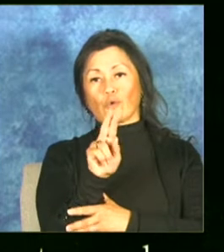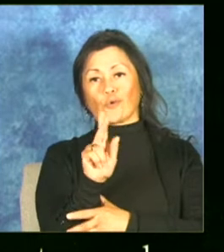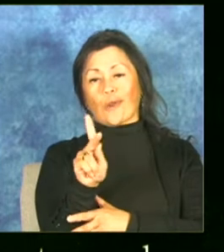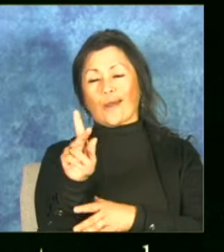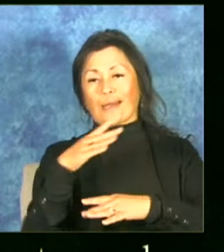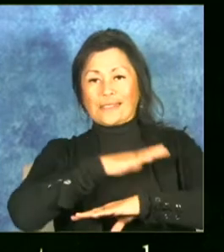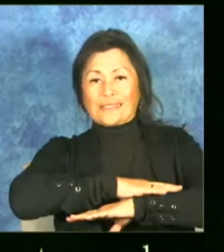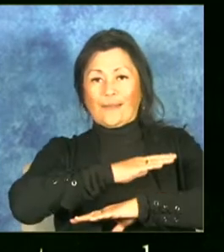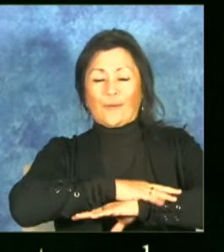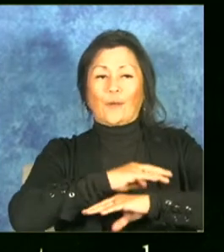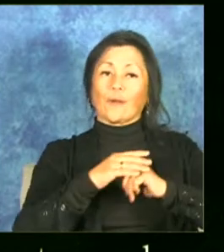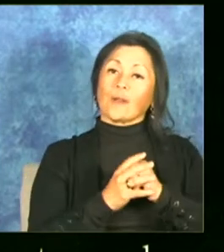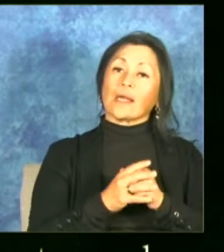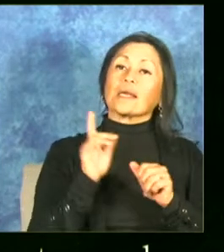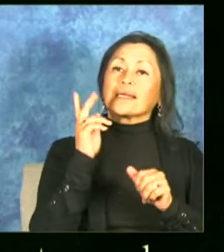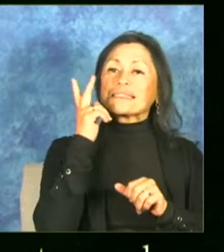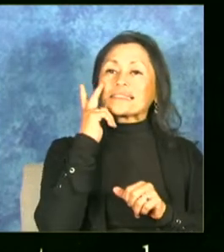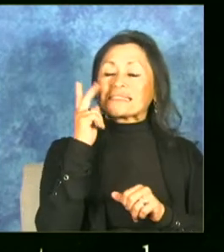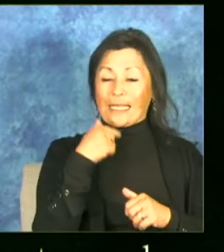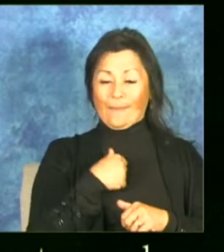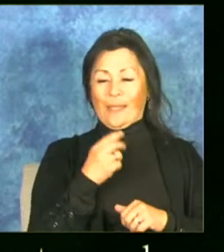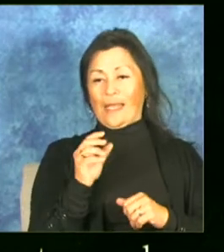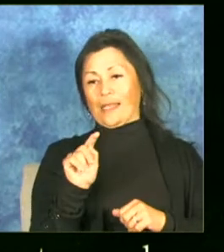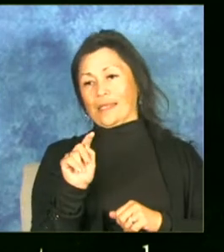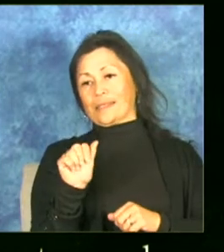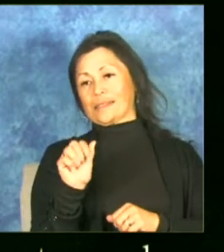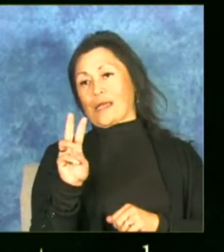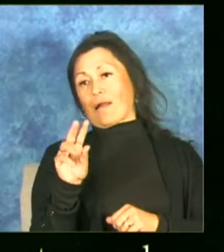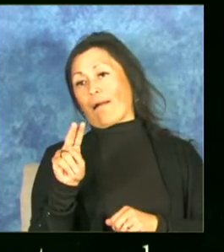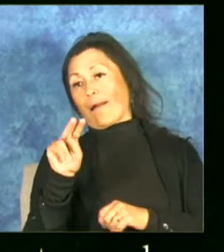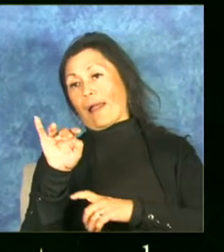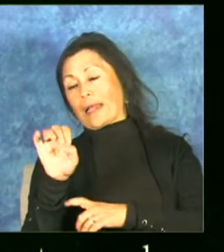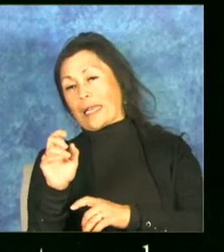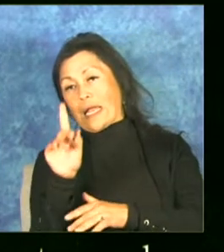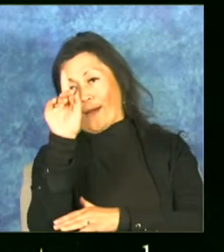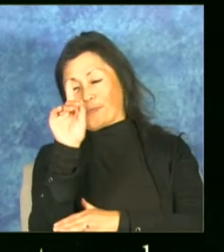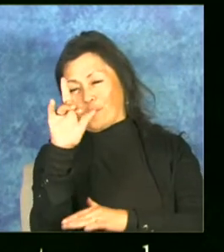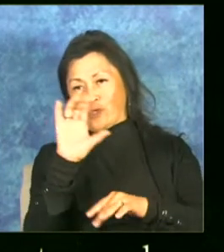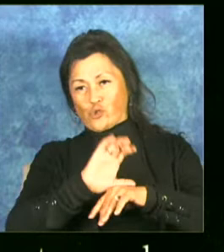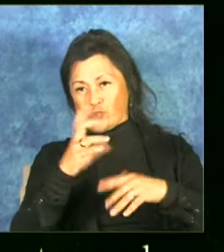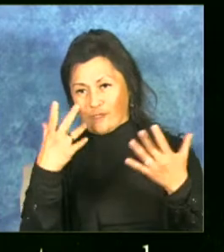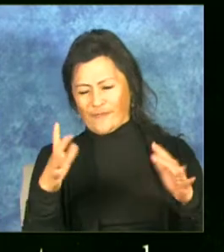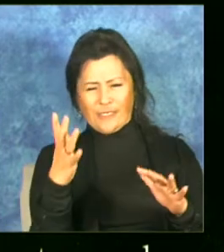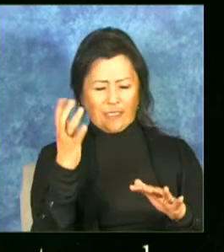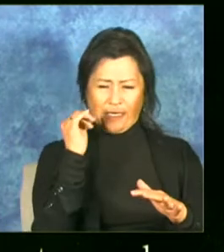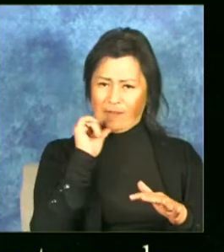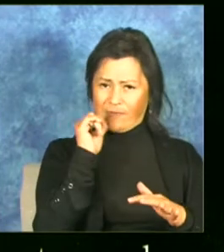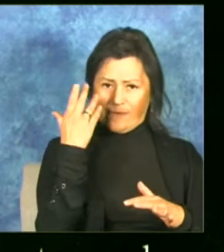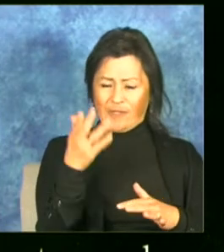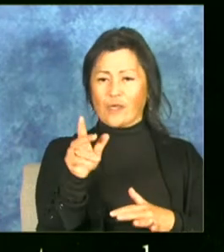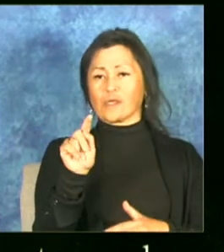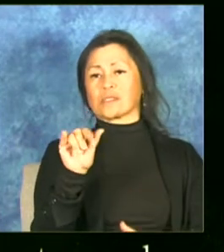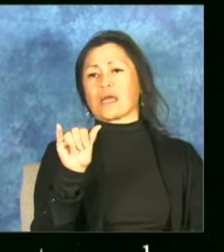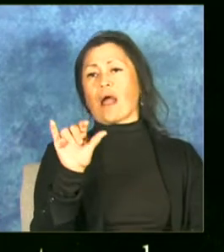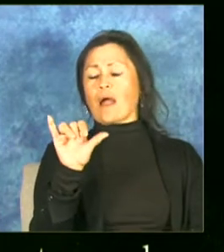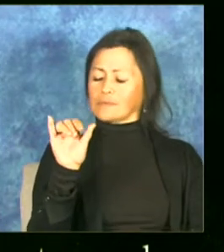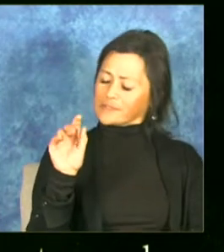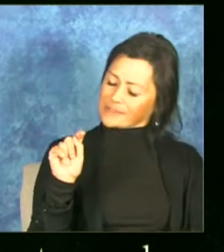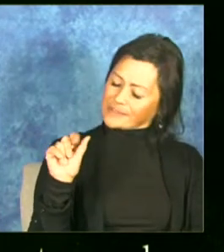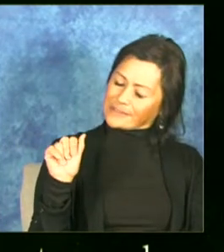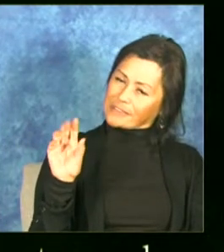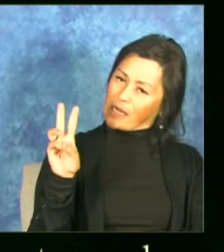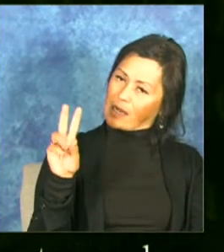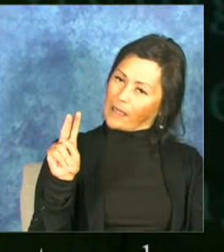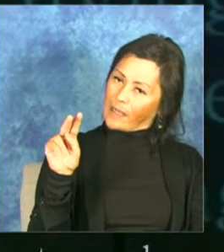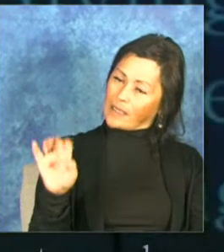corner of the foyer. Go and see me and Tawny upstairs right after service. If I'm not up there, Tawny will be there.